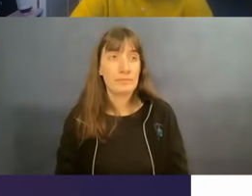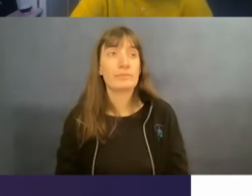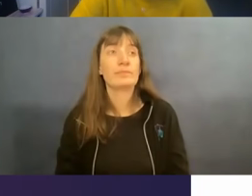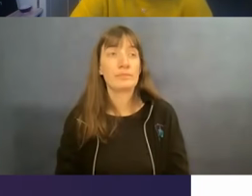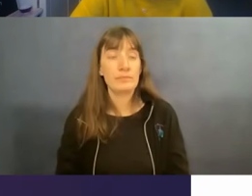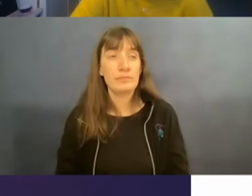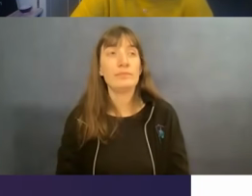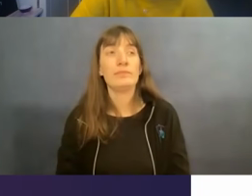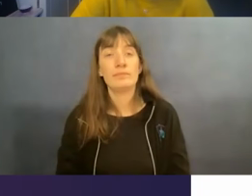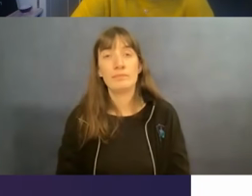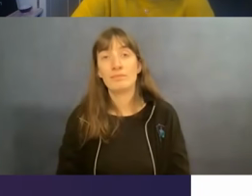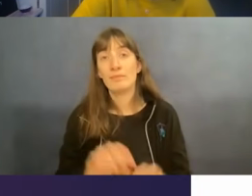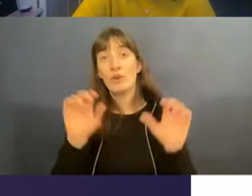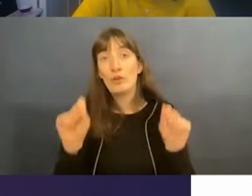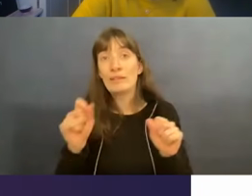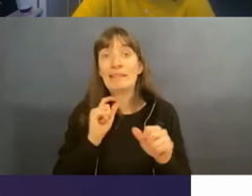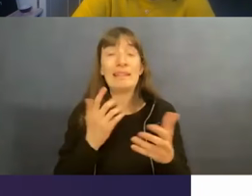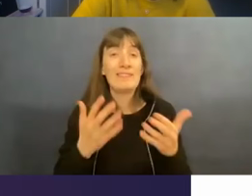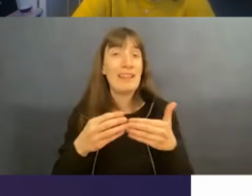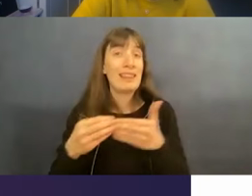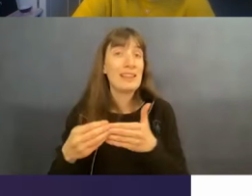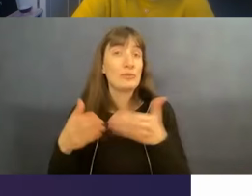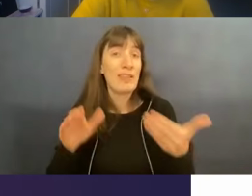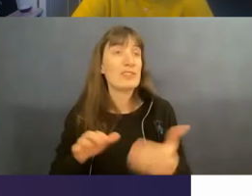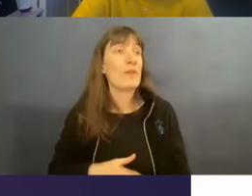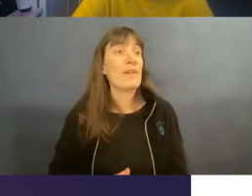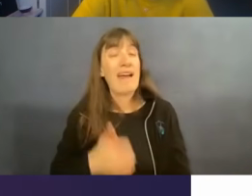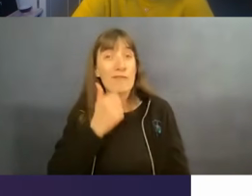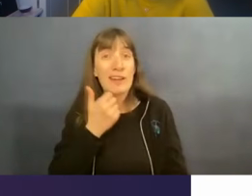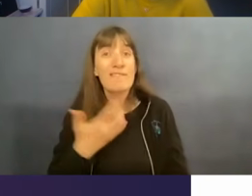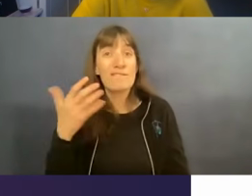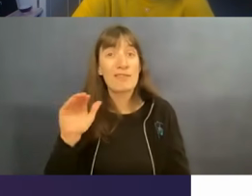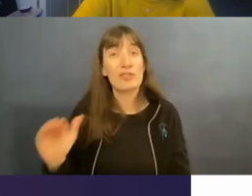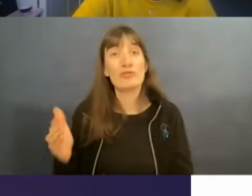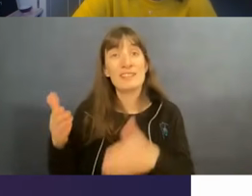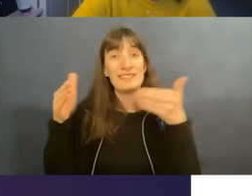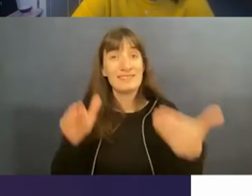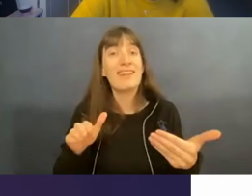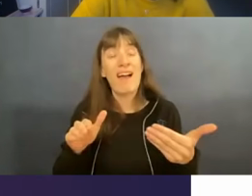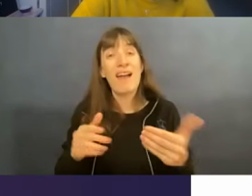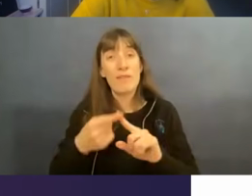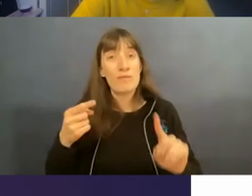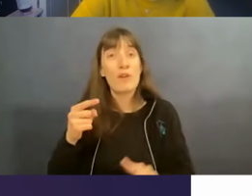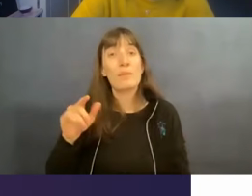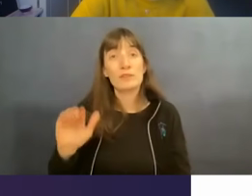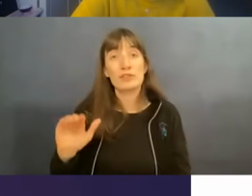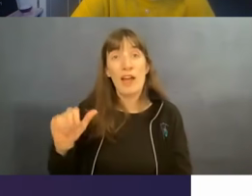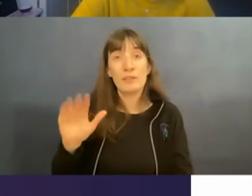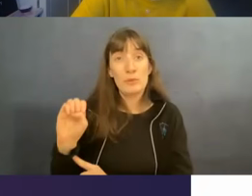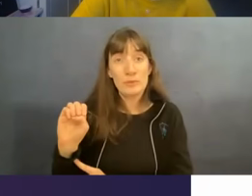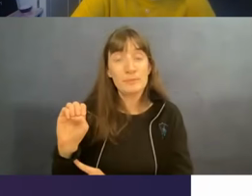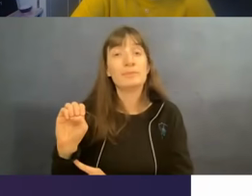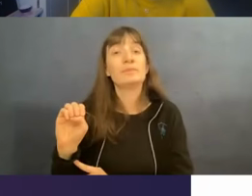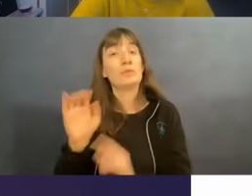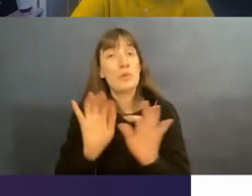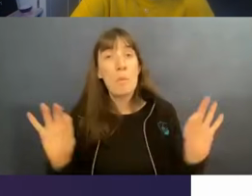even being lethal, right? So 5 children die every day from child abuse too. So kind of really understanding the importance of this conversation and